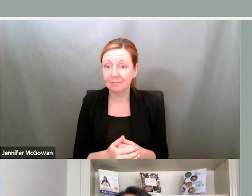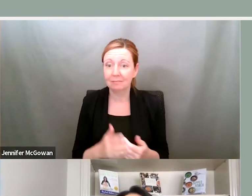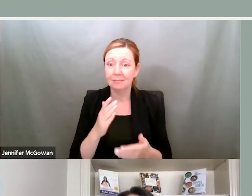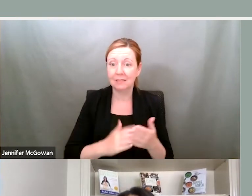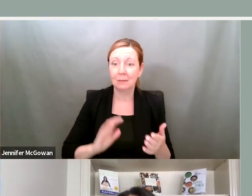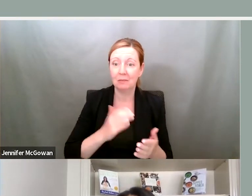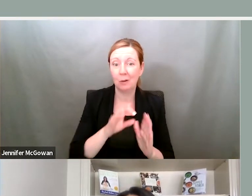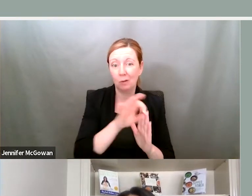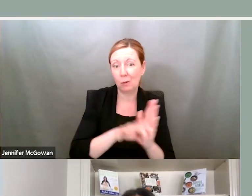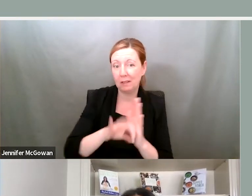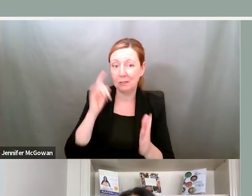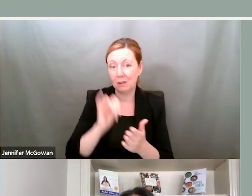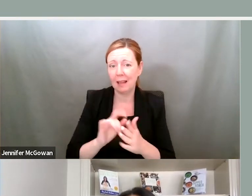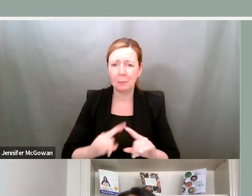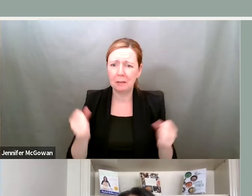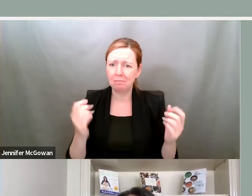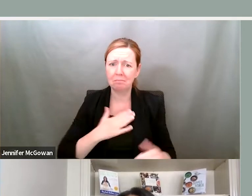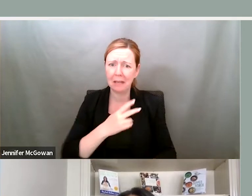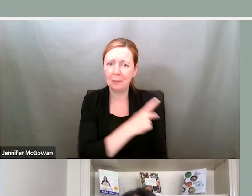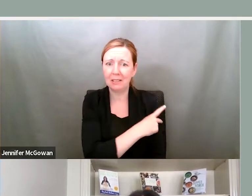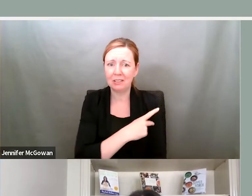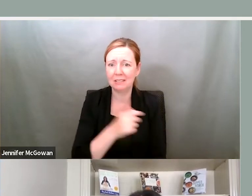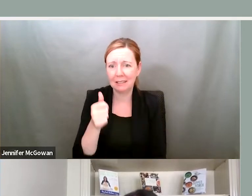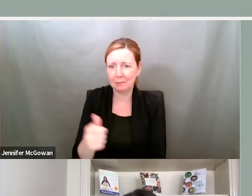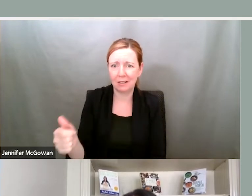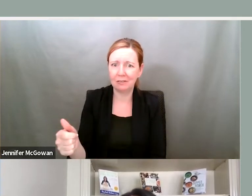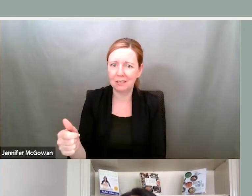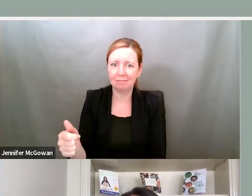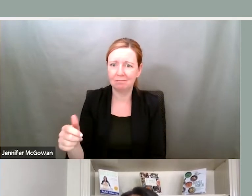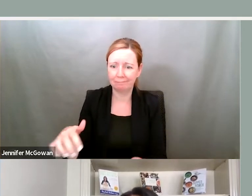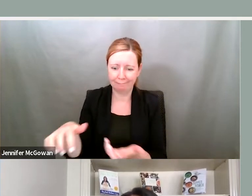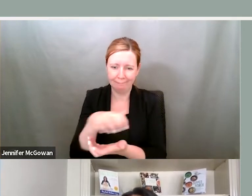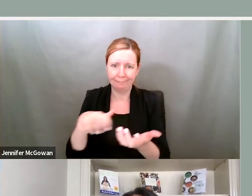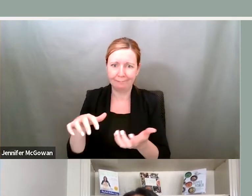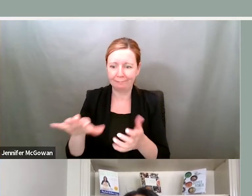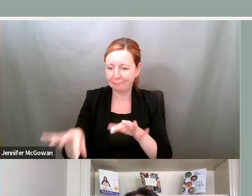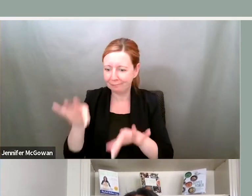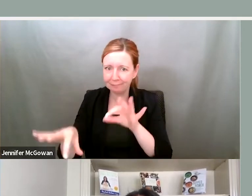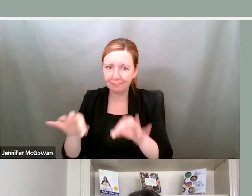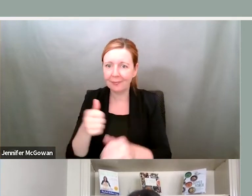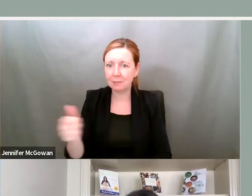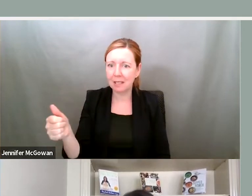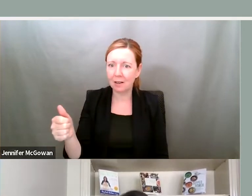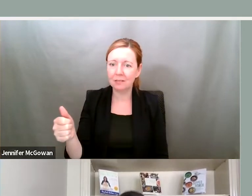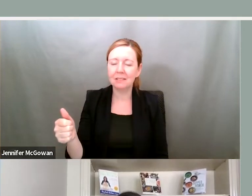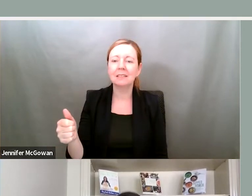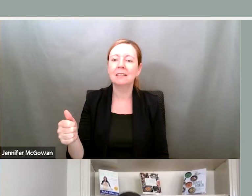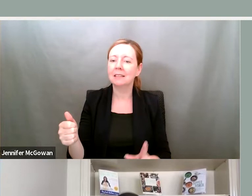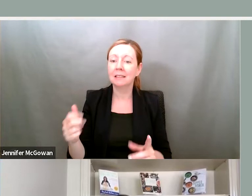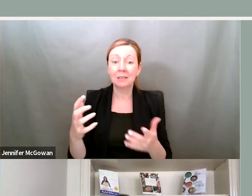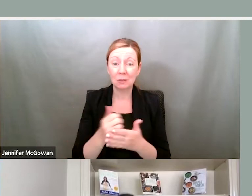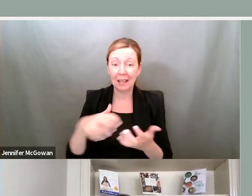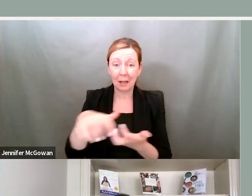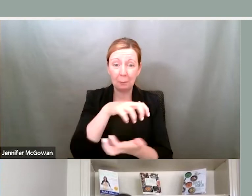of our formulations for that. But a lot of my patients sometimes will kind of do their own thing. To get a blend